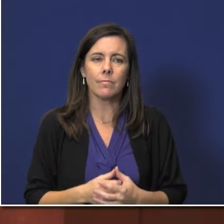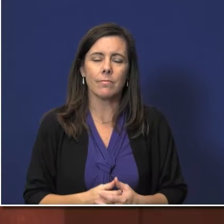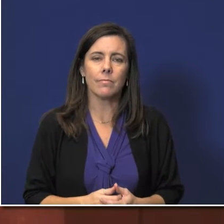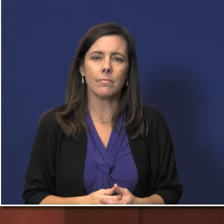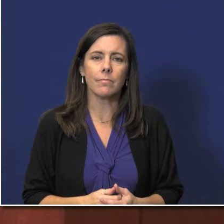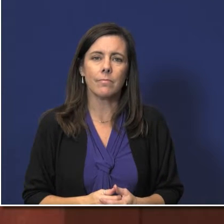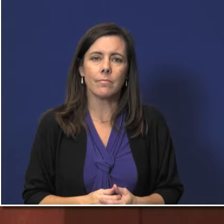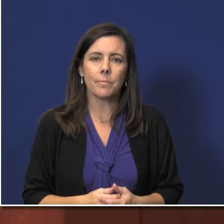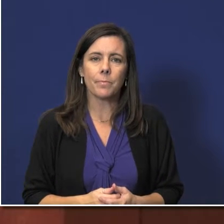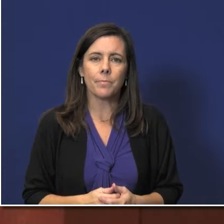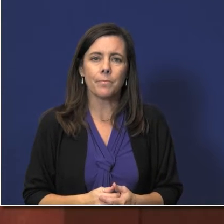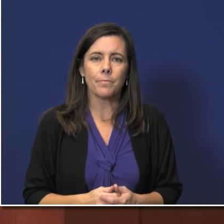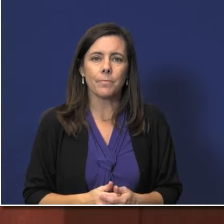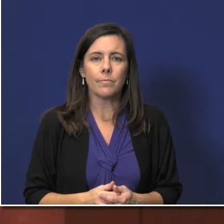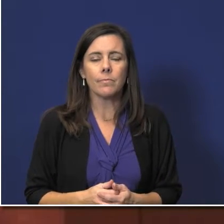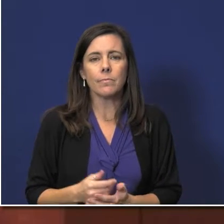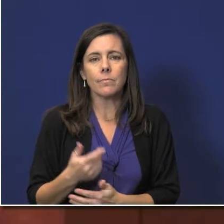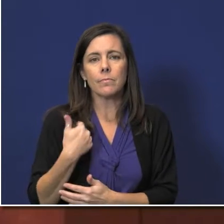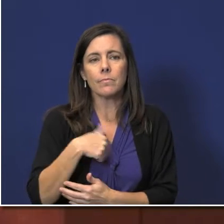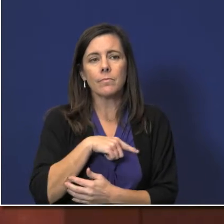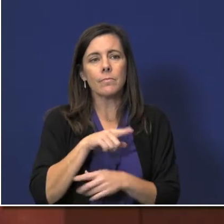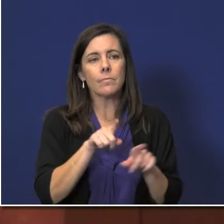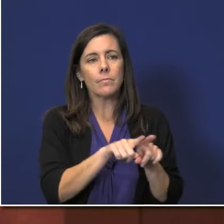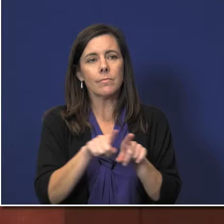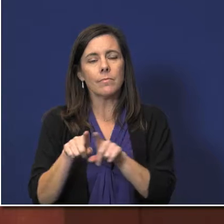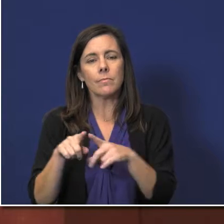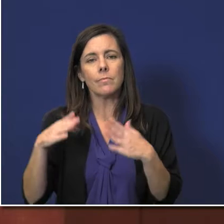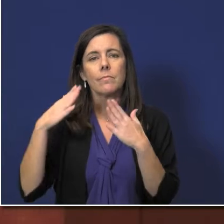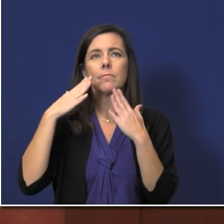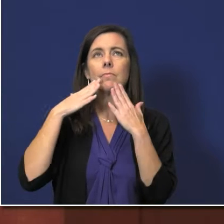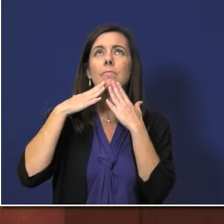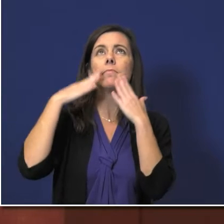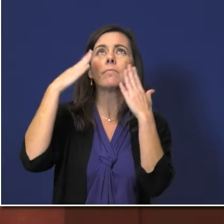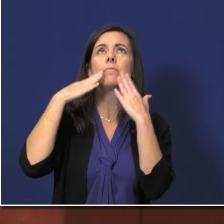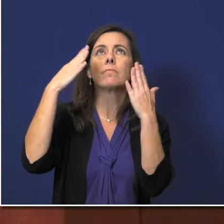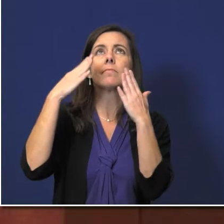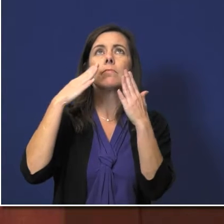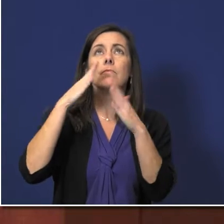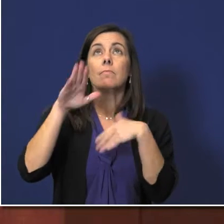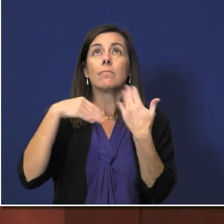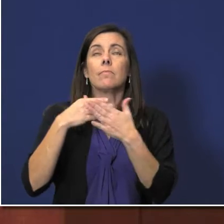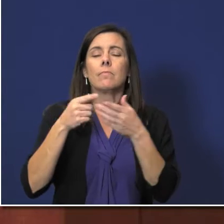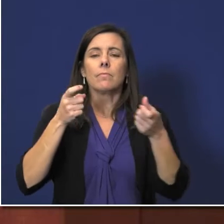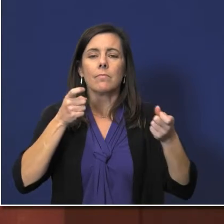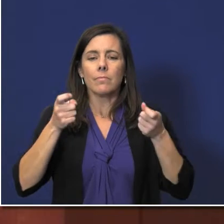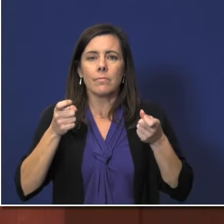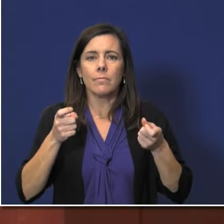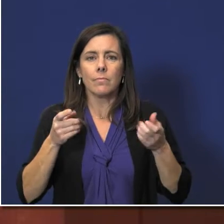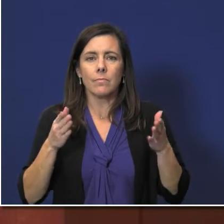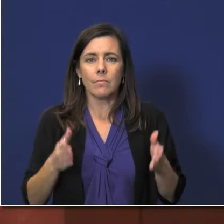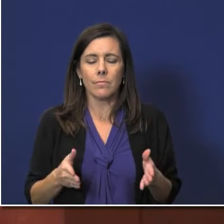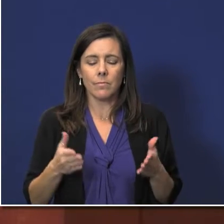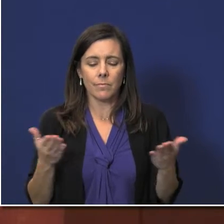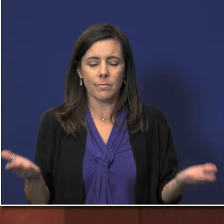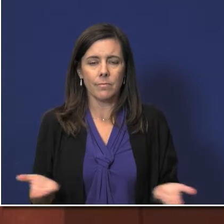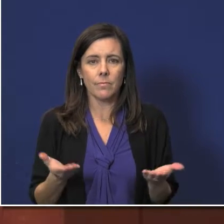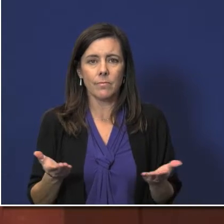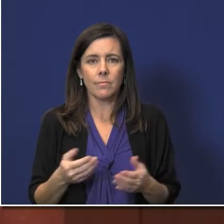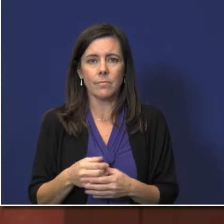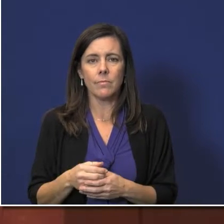We are also thankful for the administration who has done